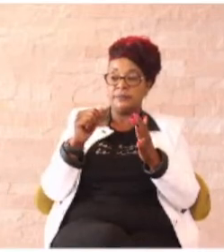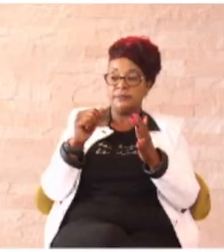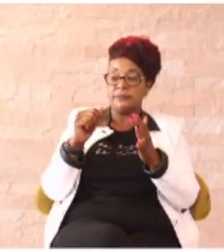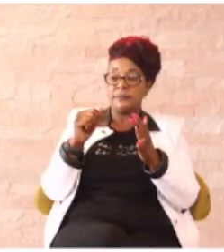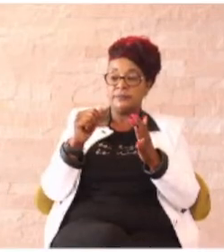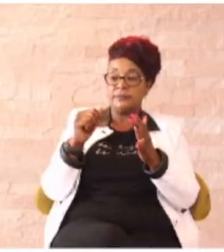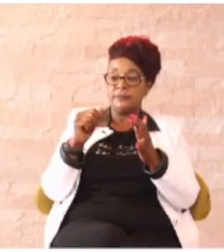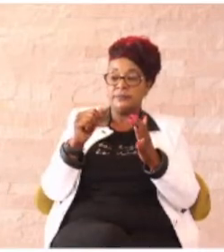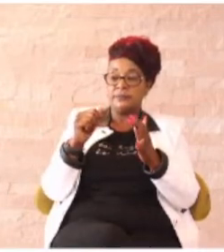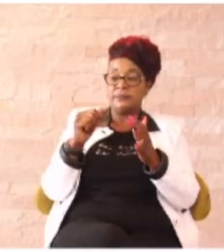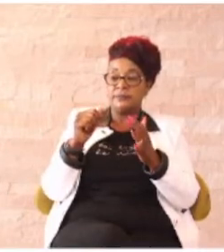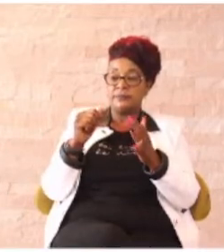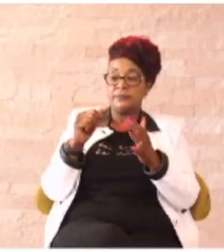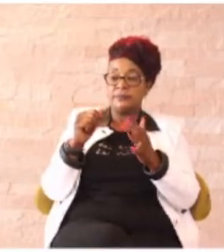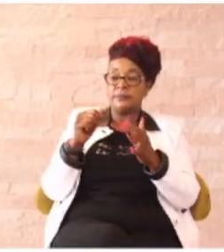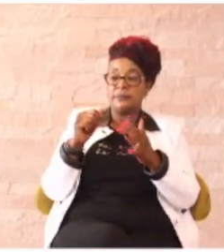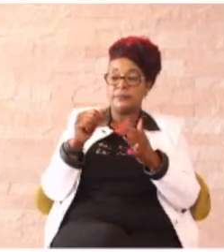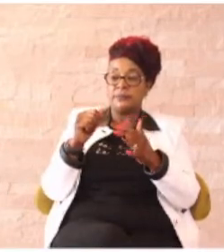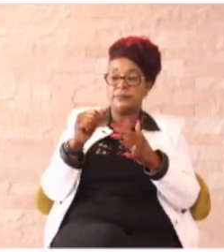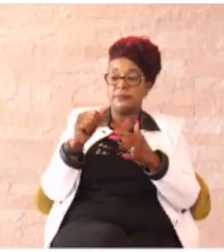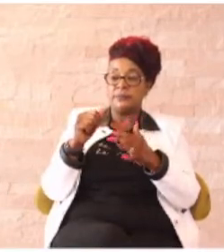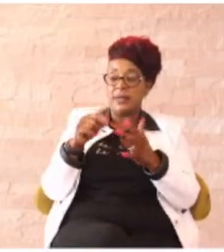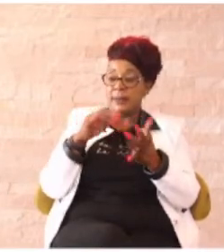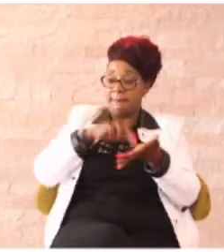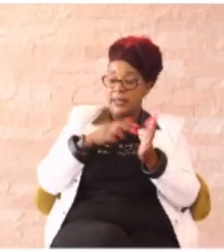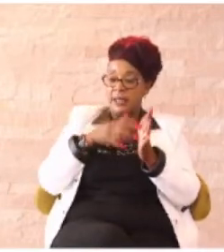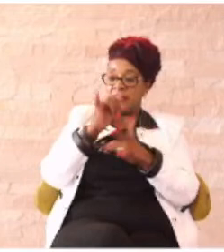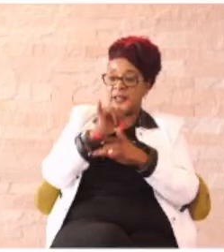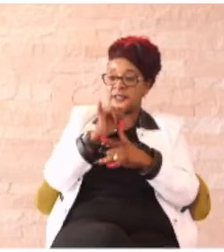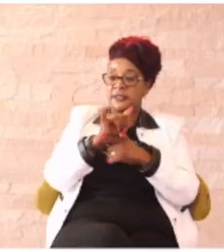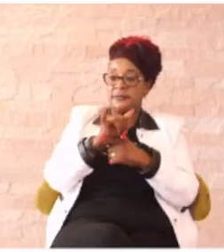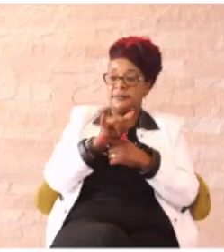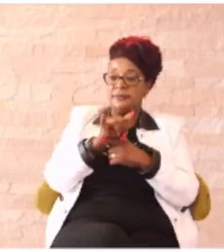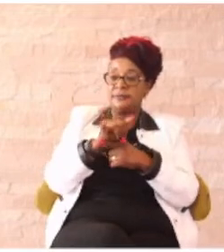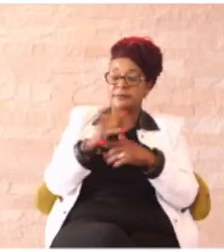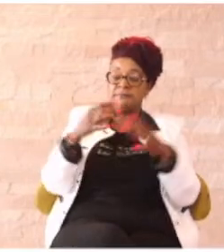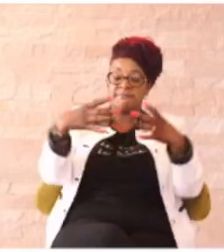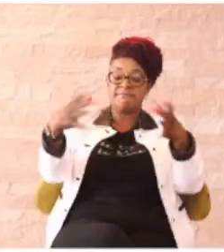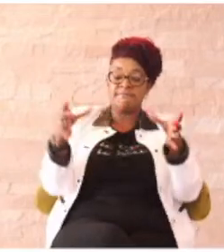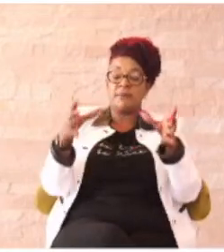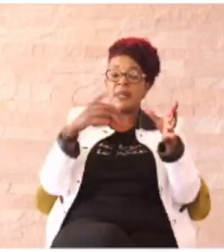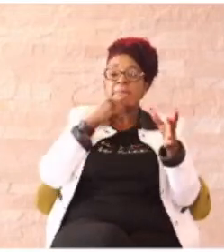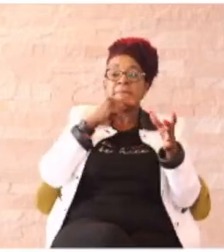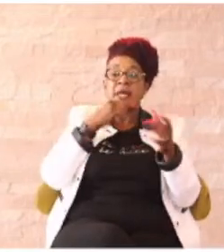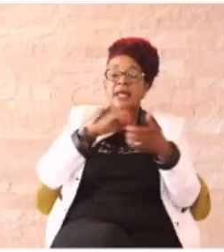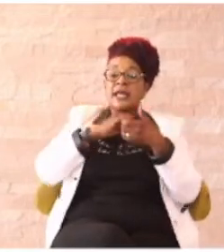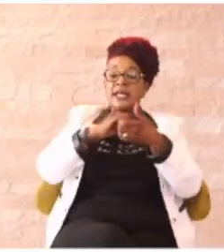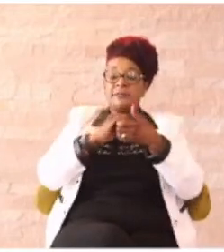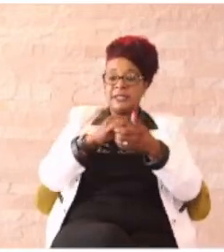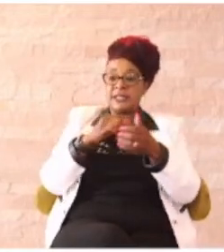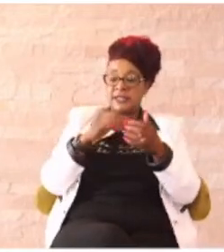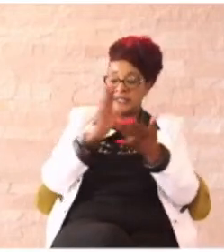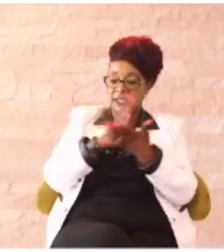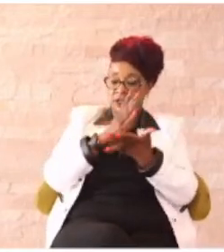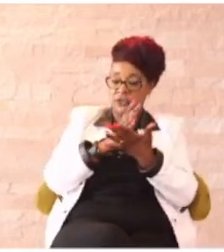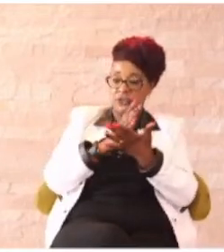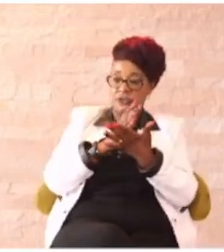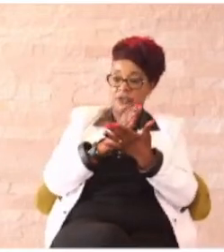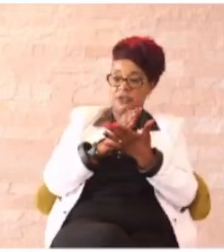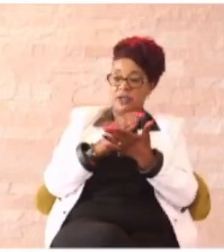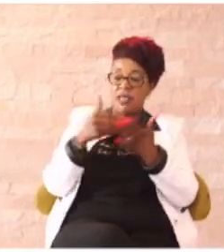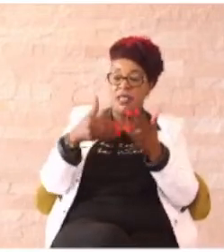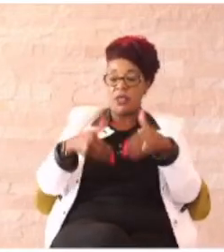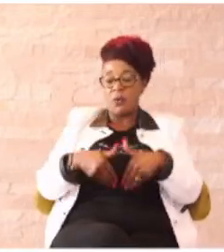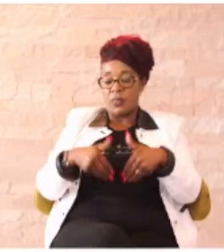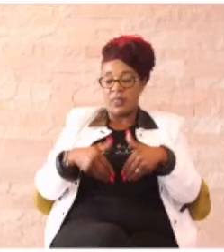The other one, this is Dukum, the male engagement session where elder, young men,